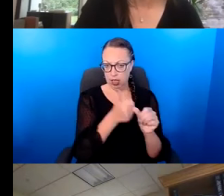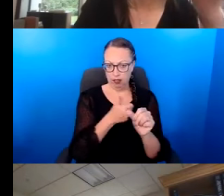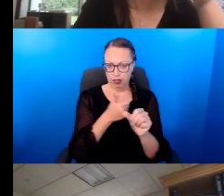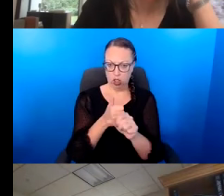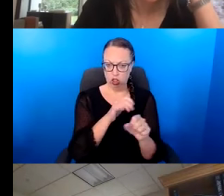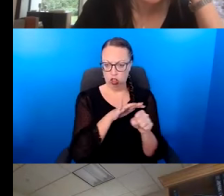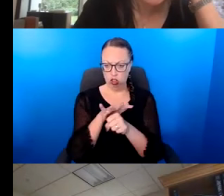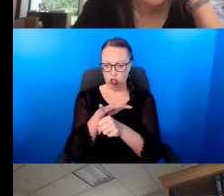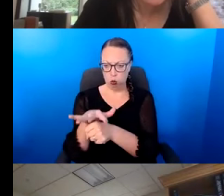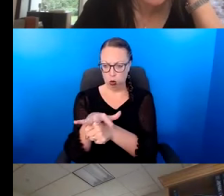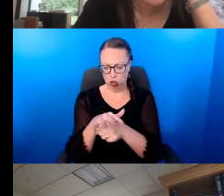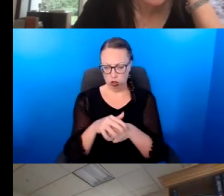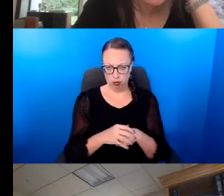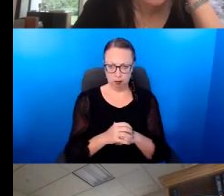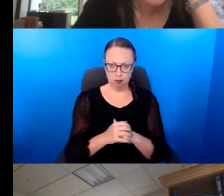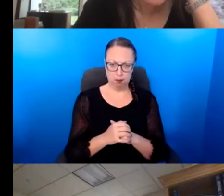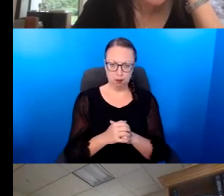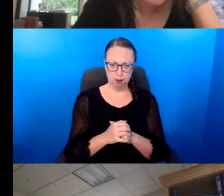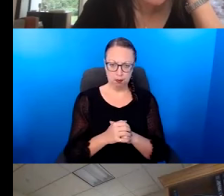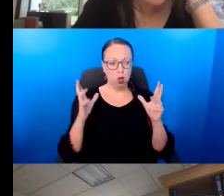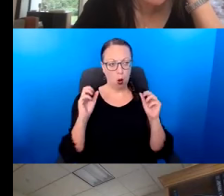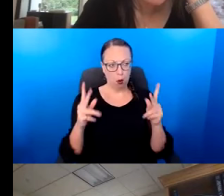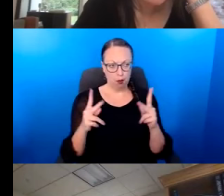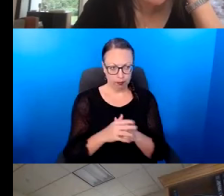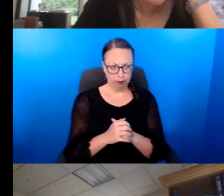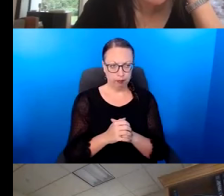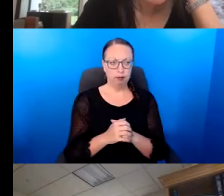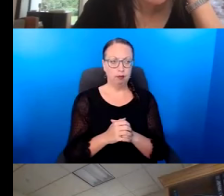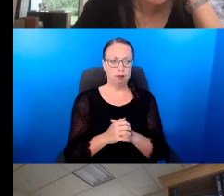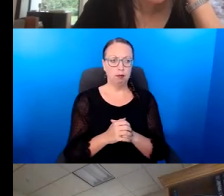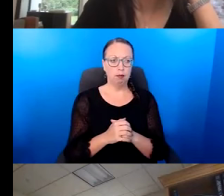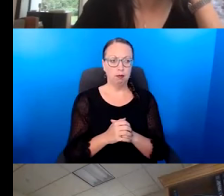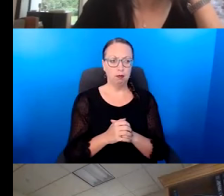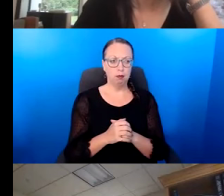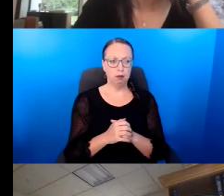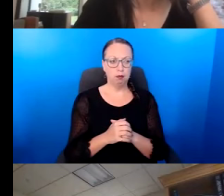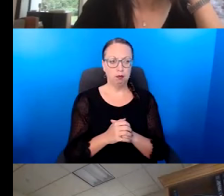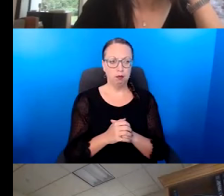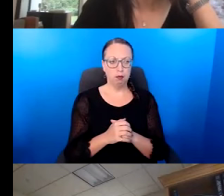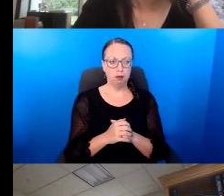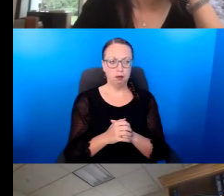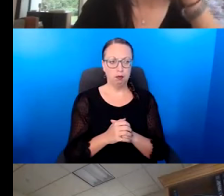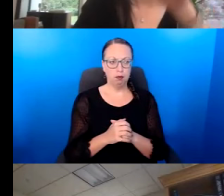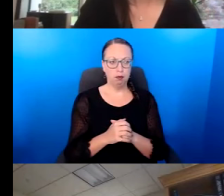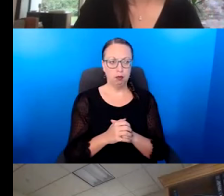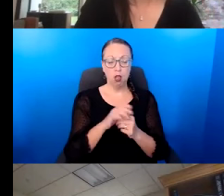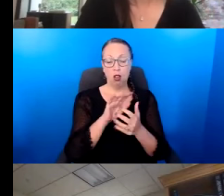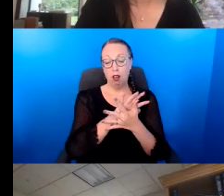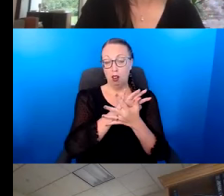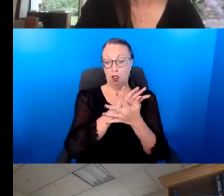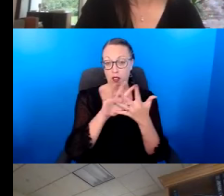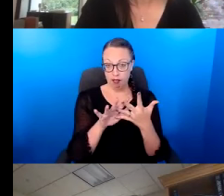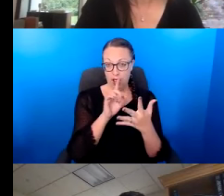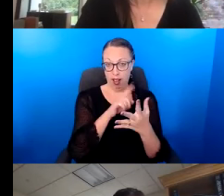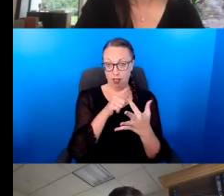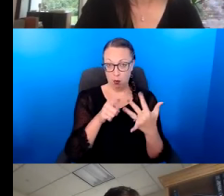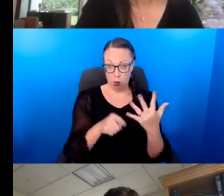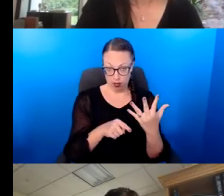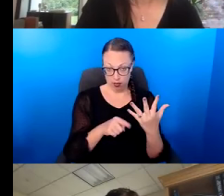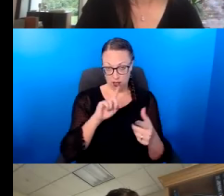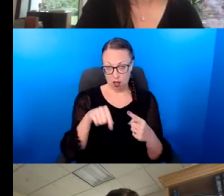regions. Okay, so let me continue. I'm going to give you 5 points about